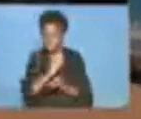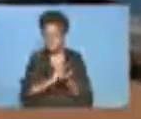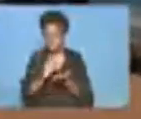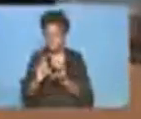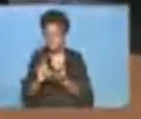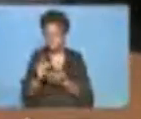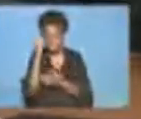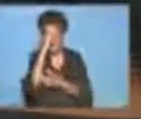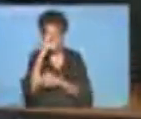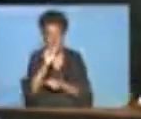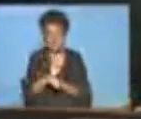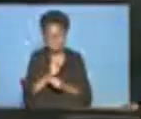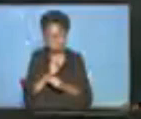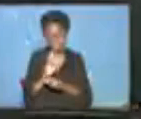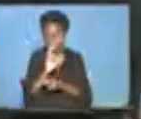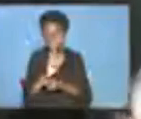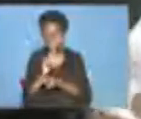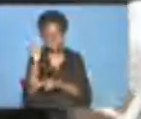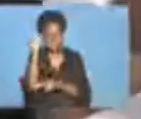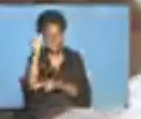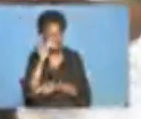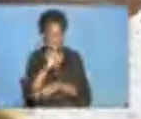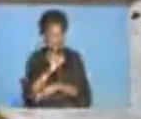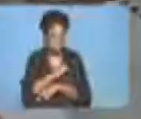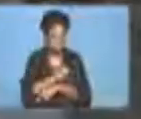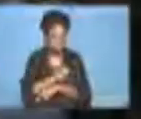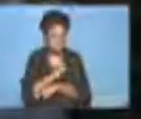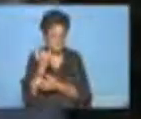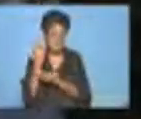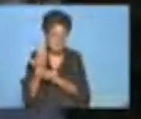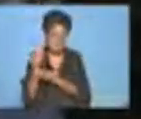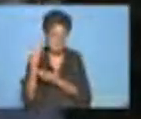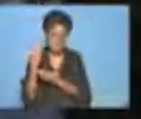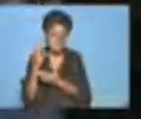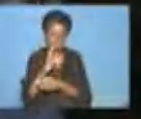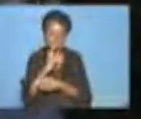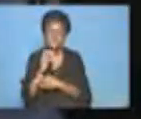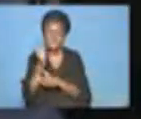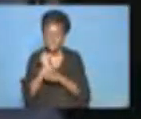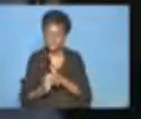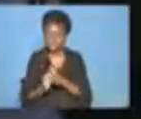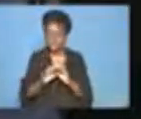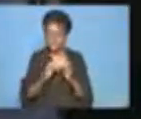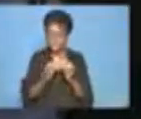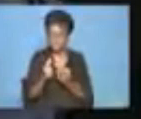Alfred Sayers. The last Water and Sewerage Corporation and